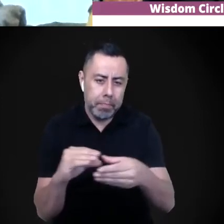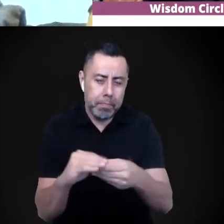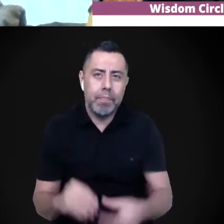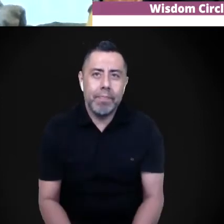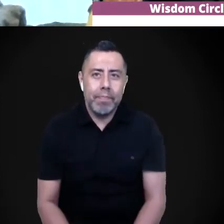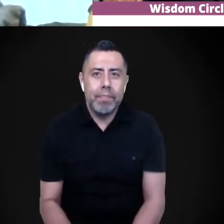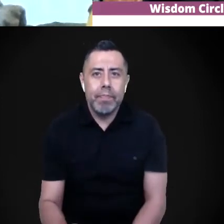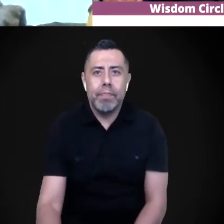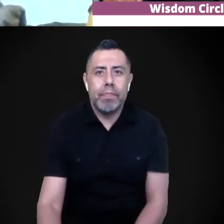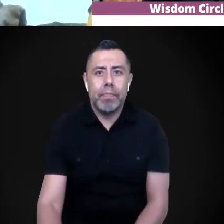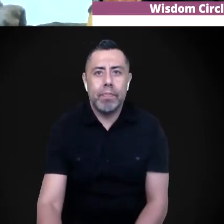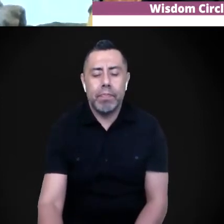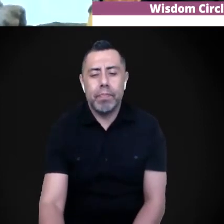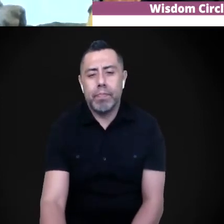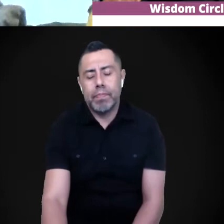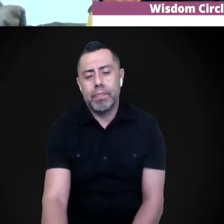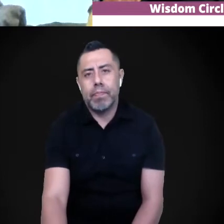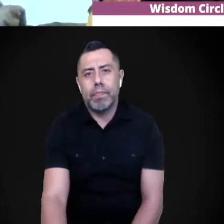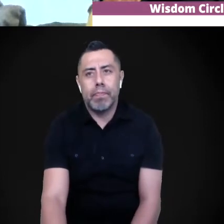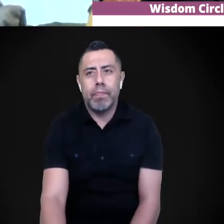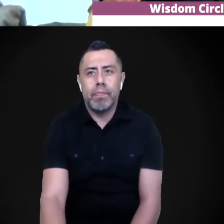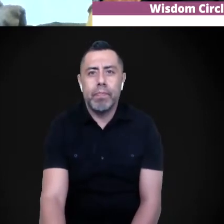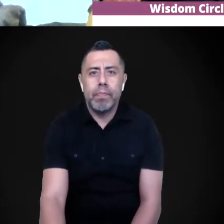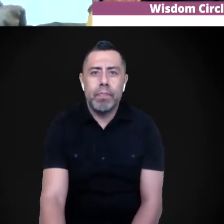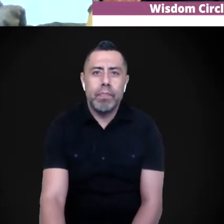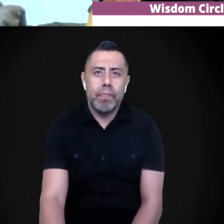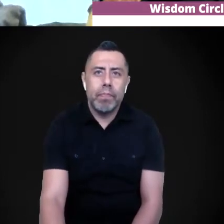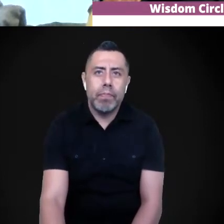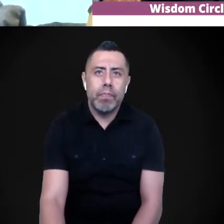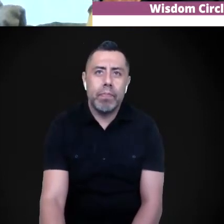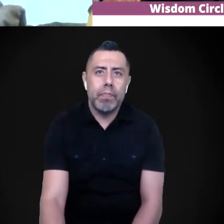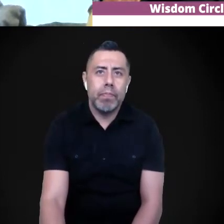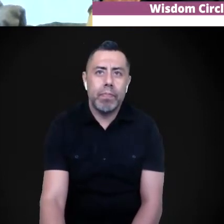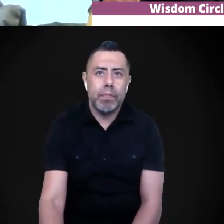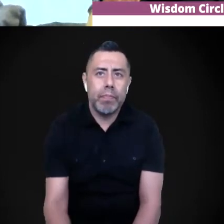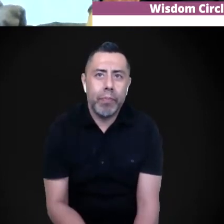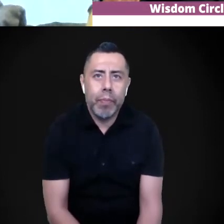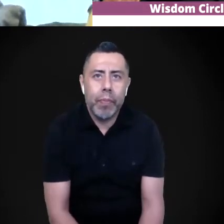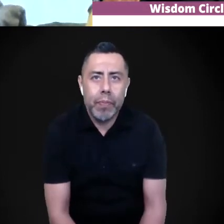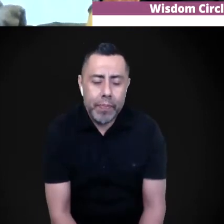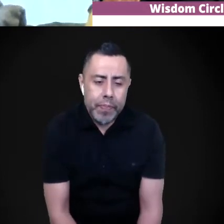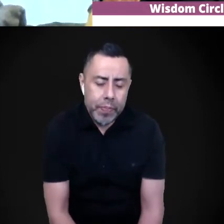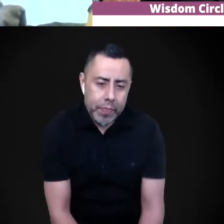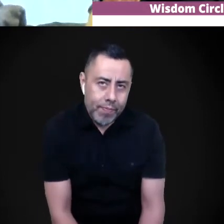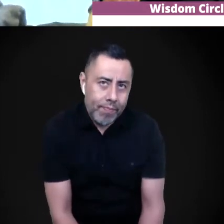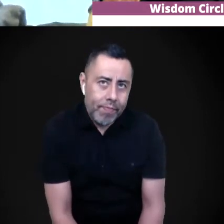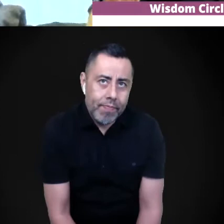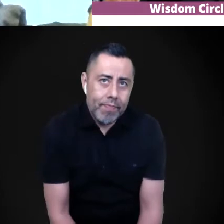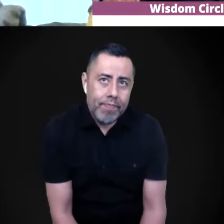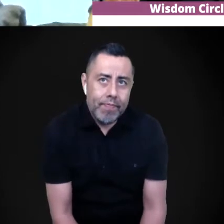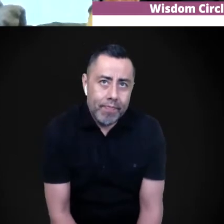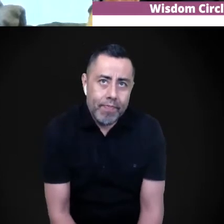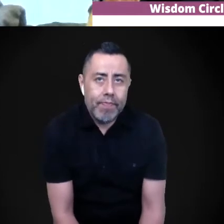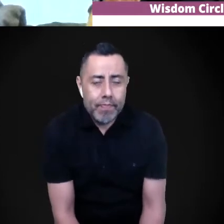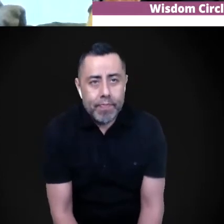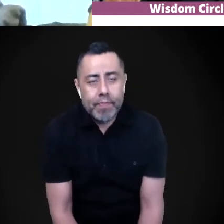jeta at seta ye ka nda jale jial ed ahot a de ta e holji a de